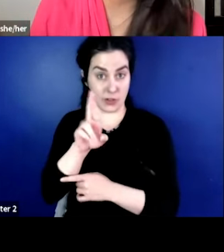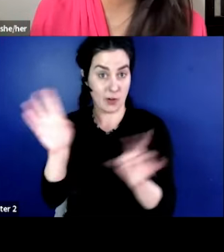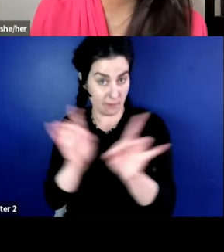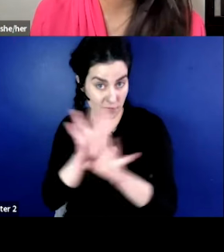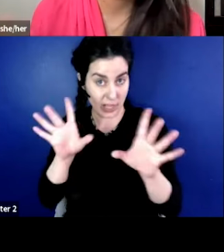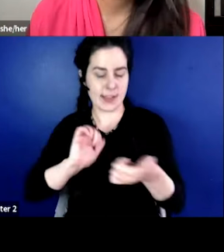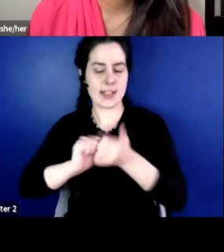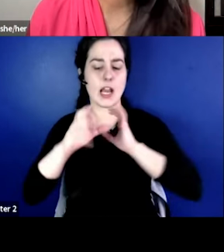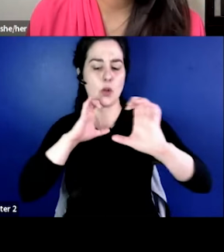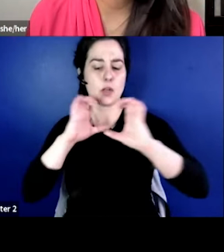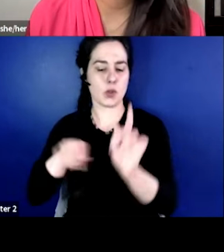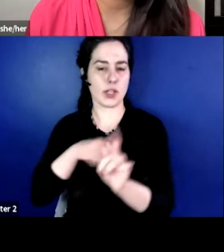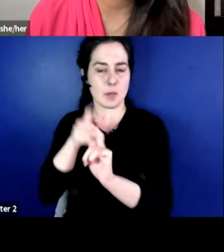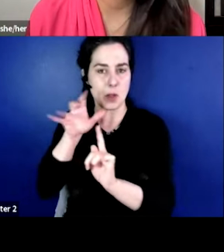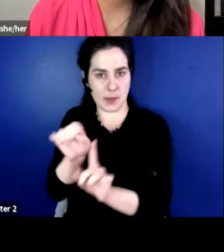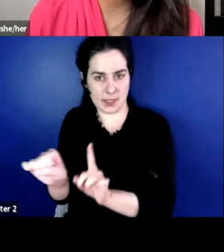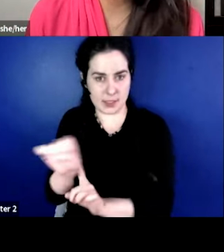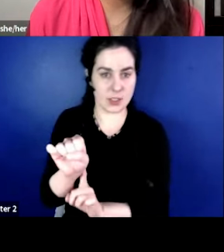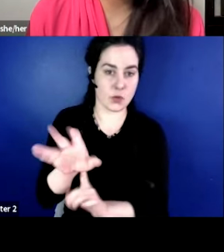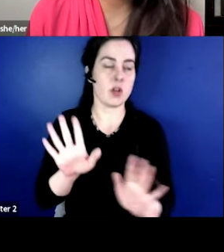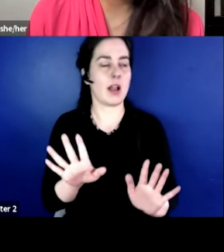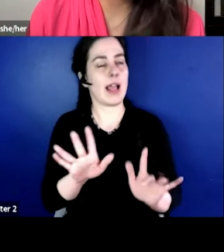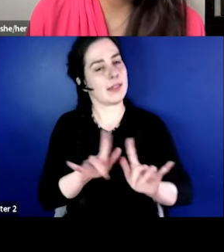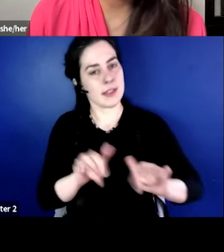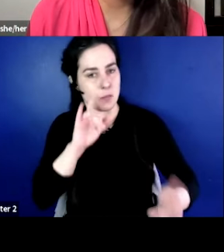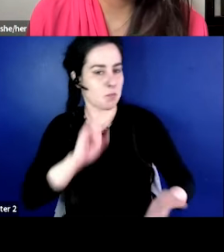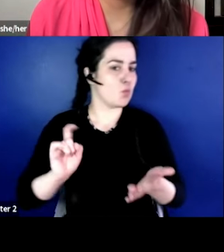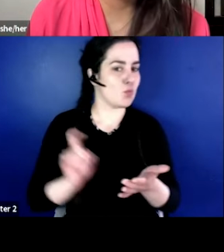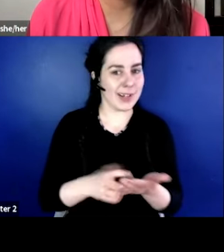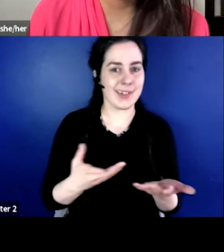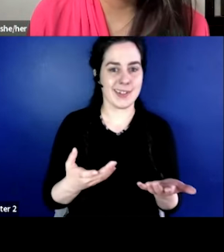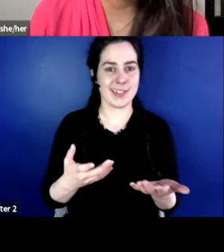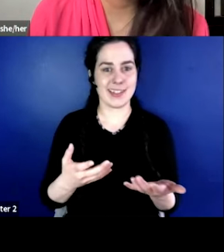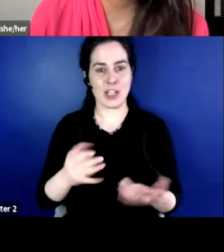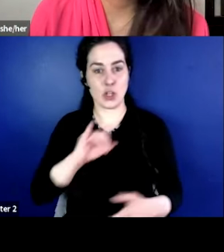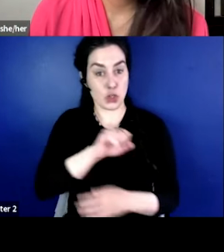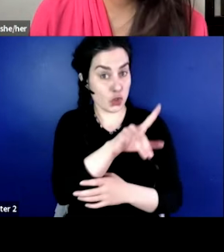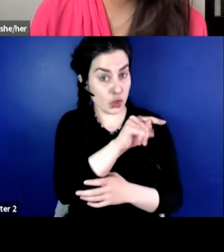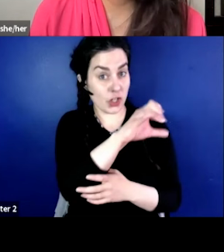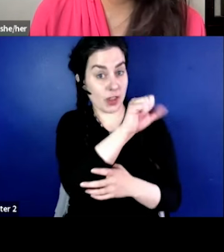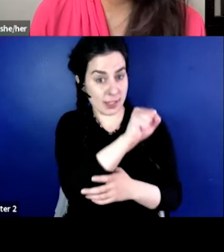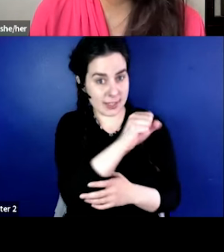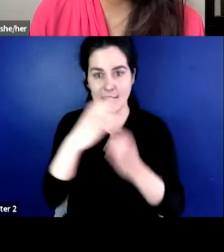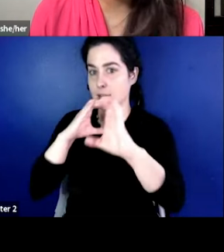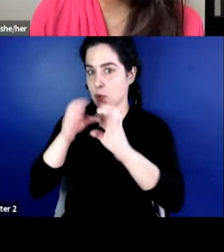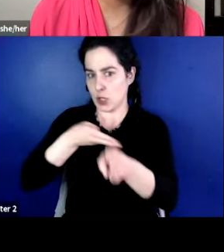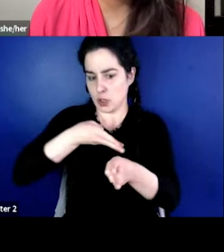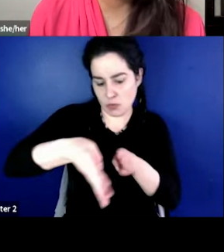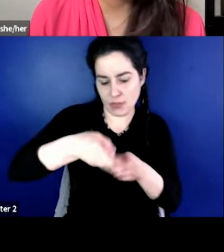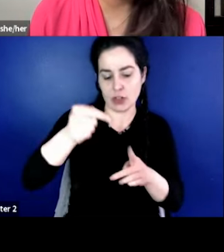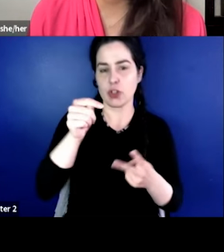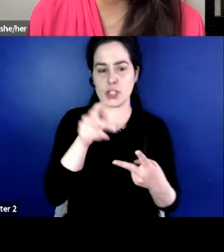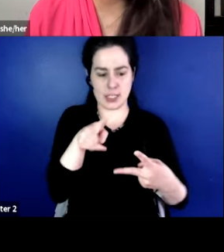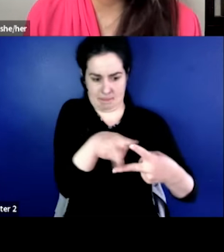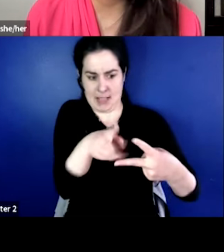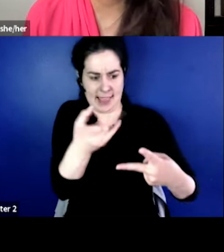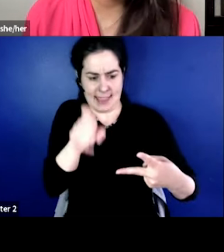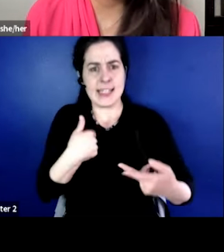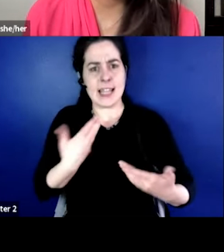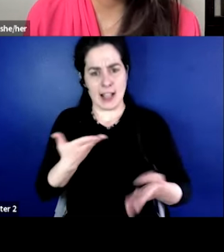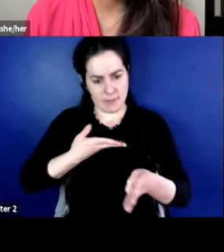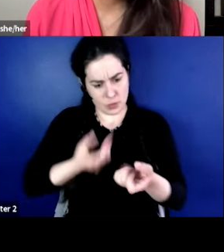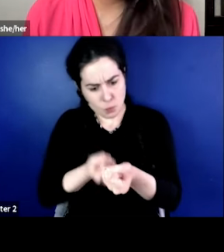on each one of them, recognizing the fact that both journalists, but also communication professionals on our campuses need support on how to report on these issues, how to have